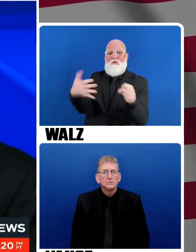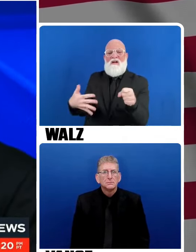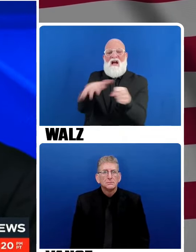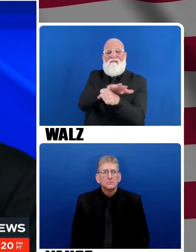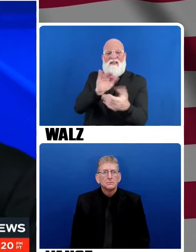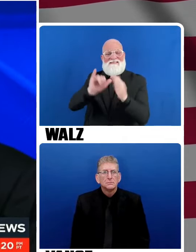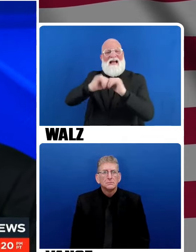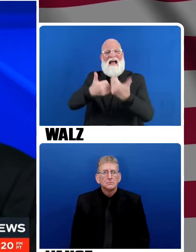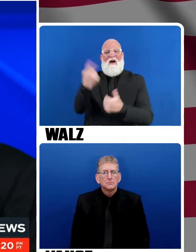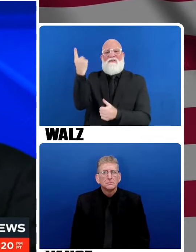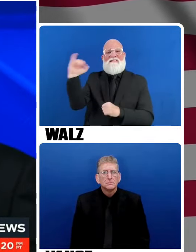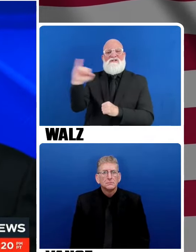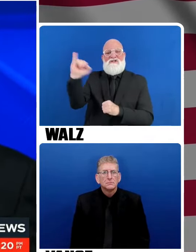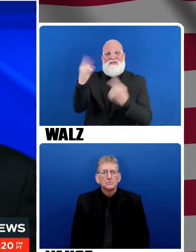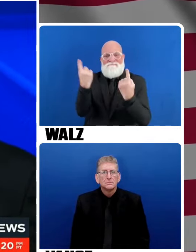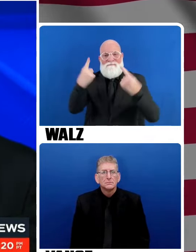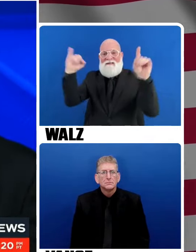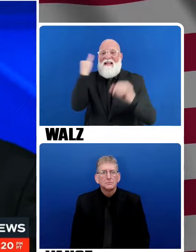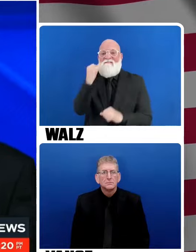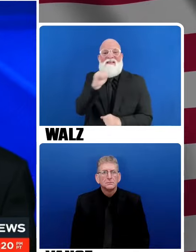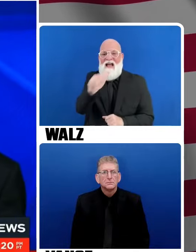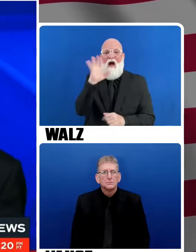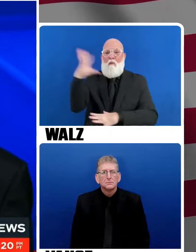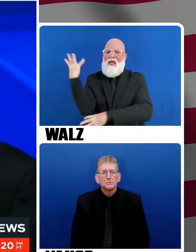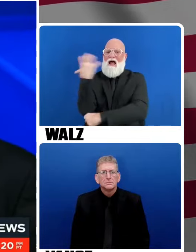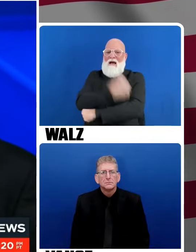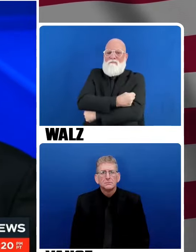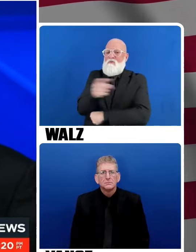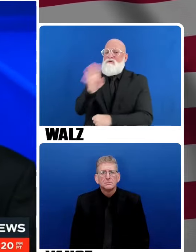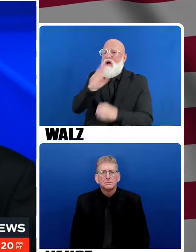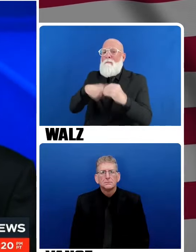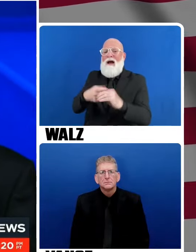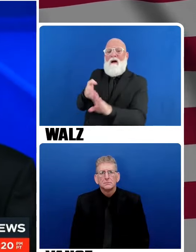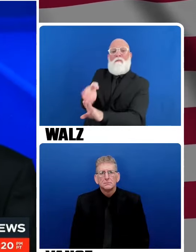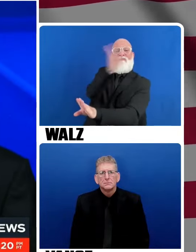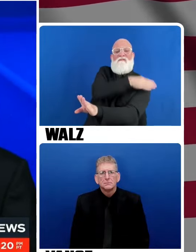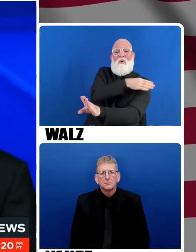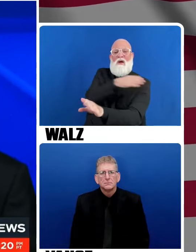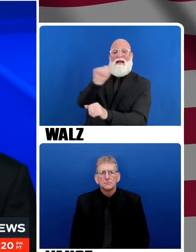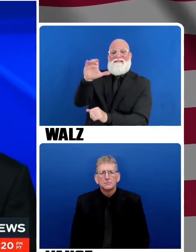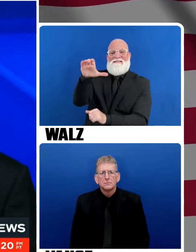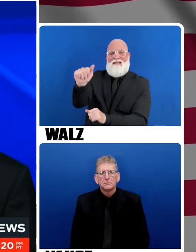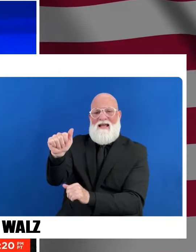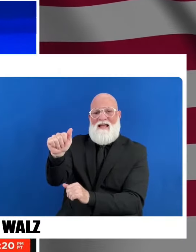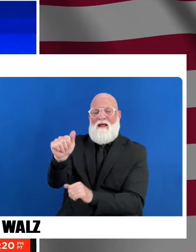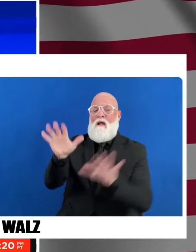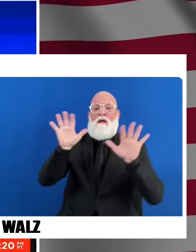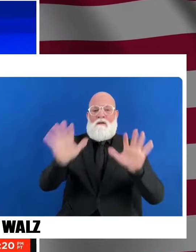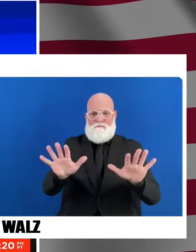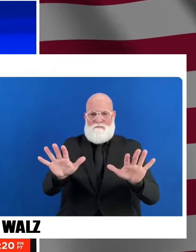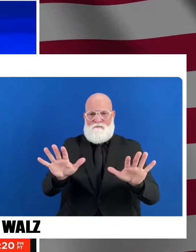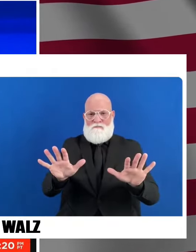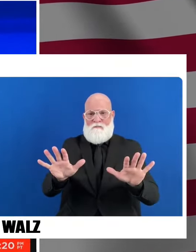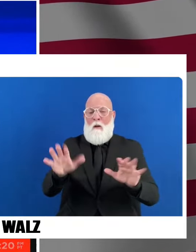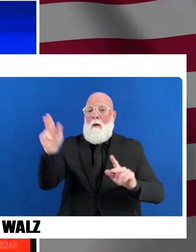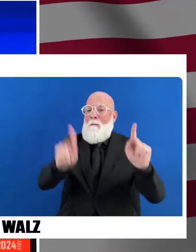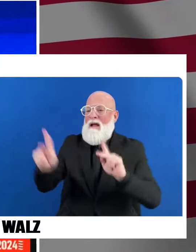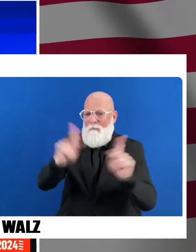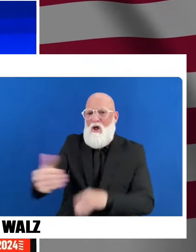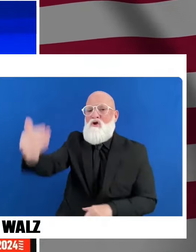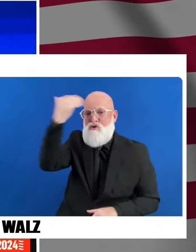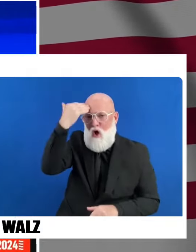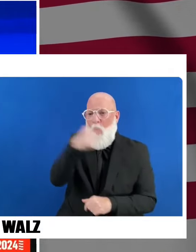asking pre-ACA where we get people out. Look, people know that they need to be on health care. People expect